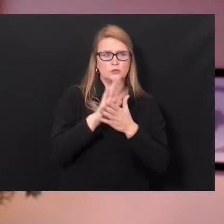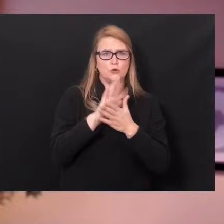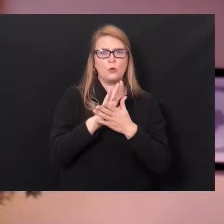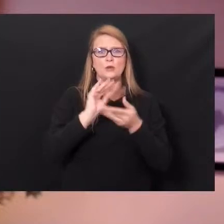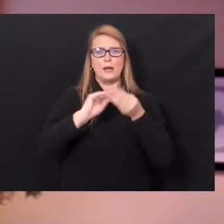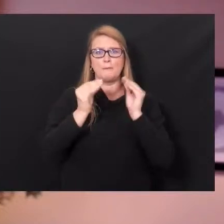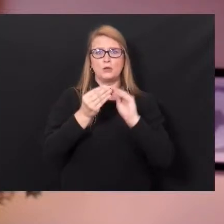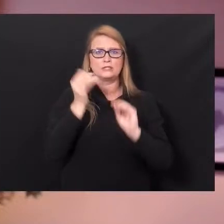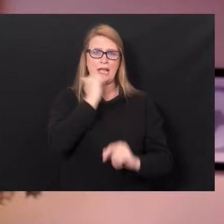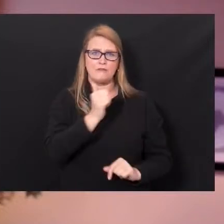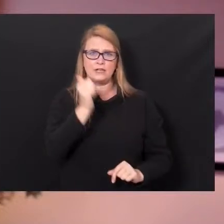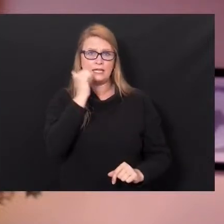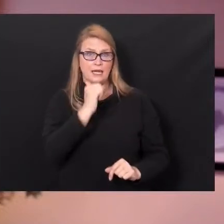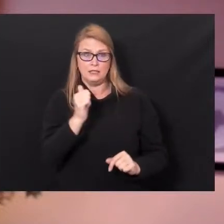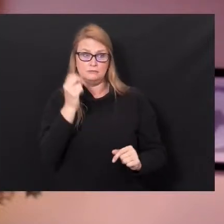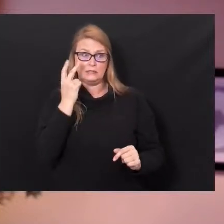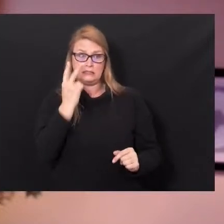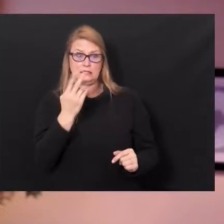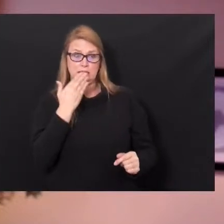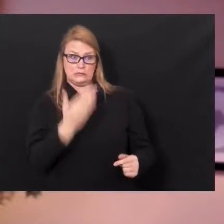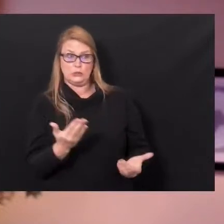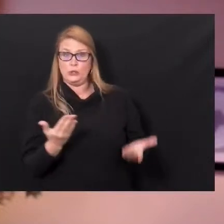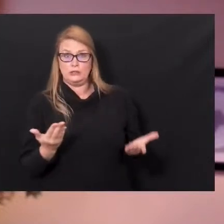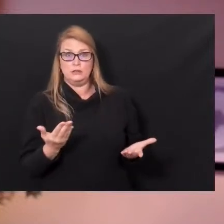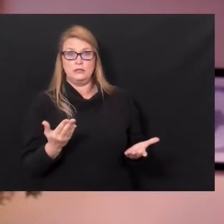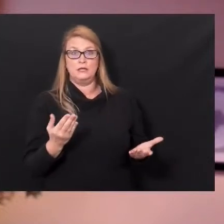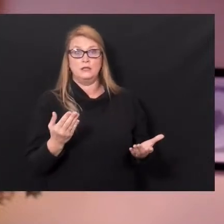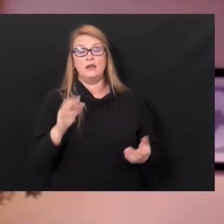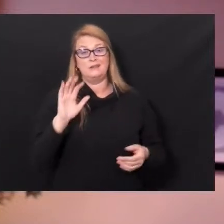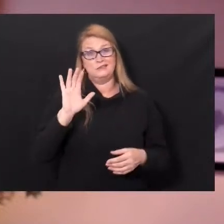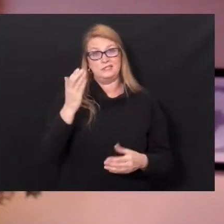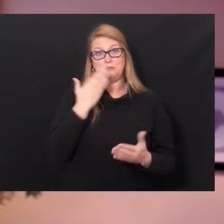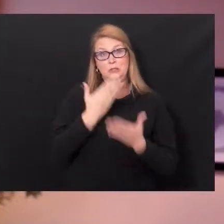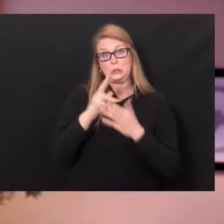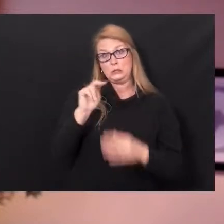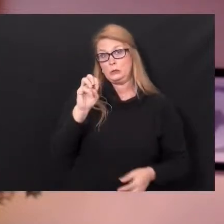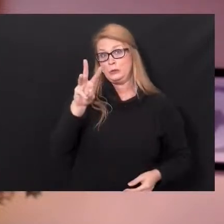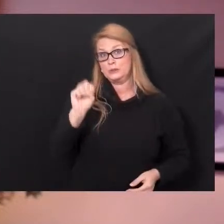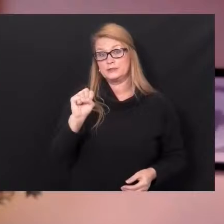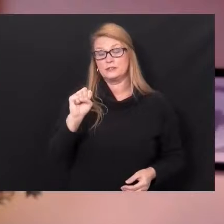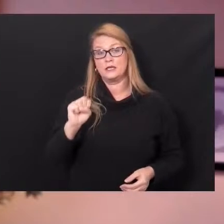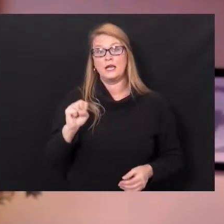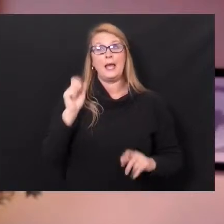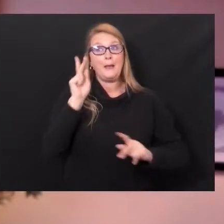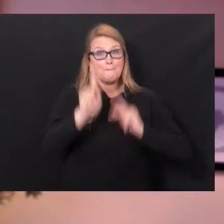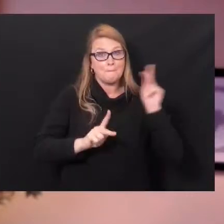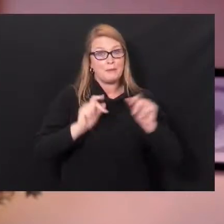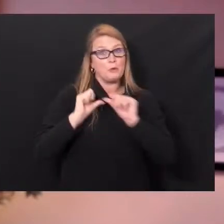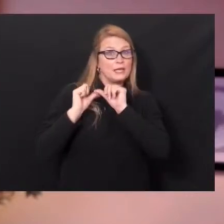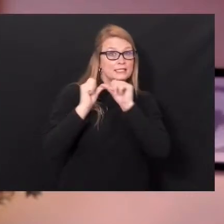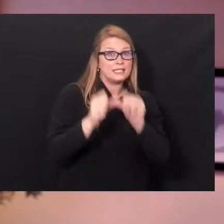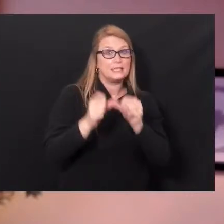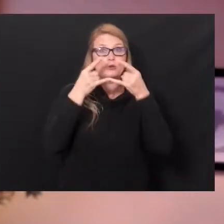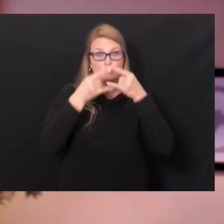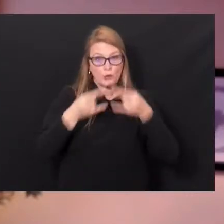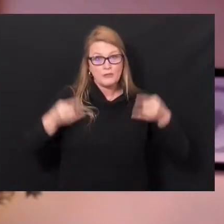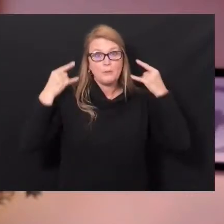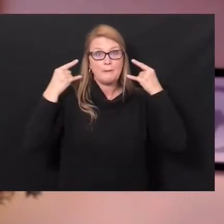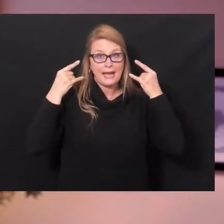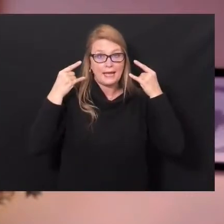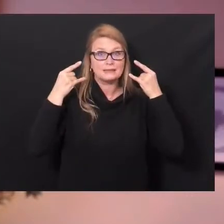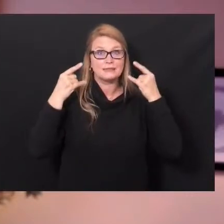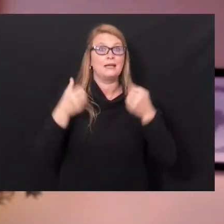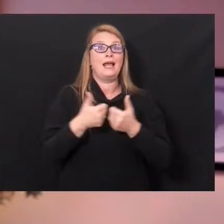that activity. So I think it's all good news. As long as people are really good and and committed to wearing masks and staying